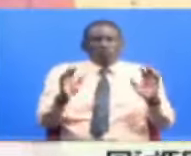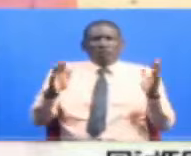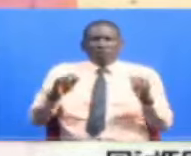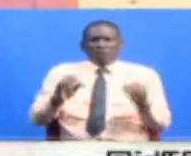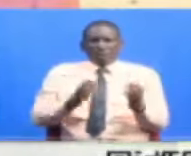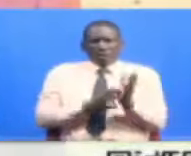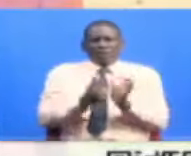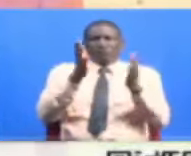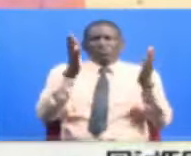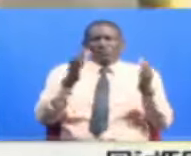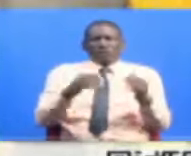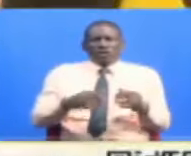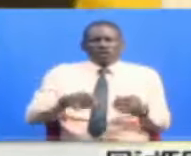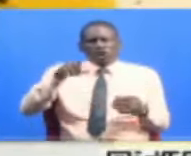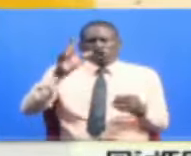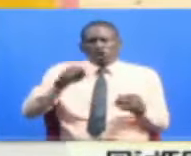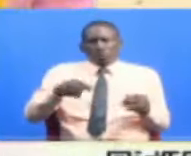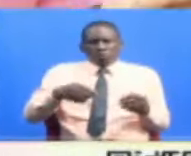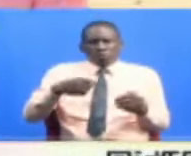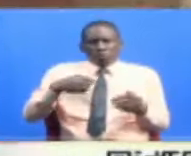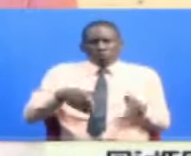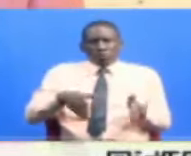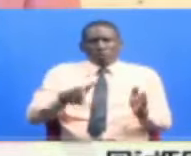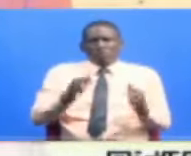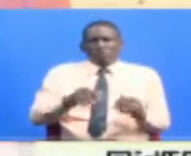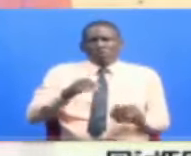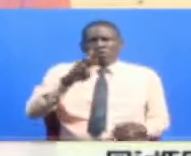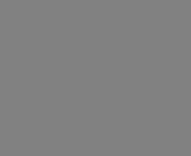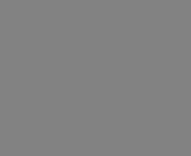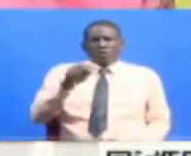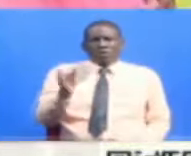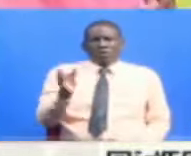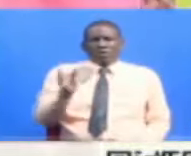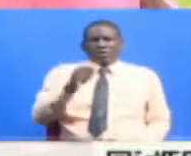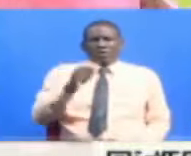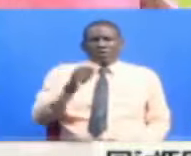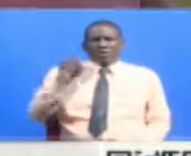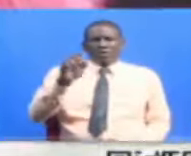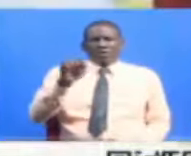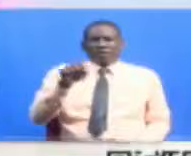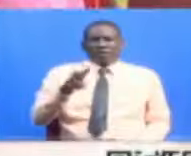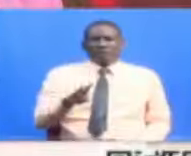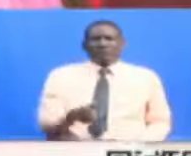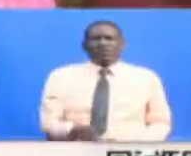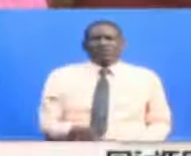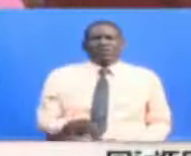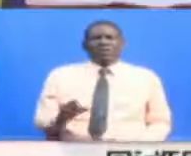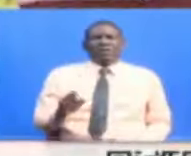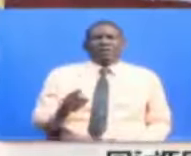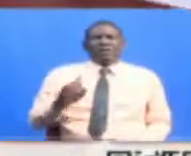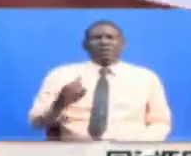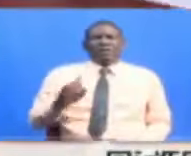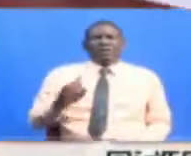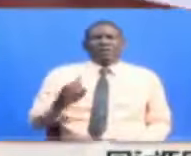Christmas at a rather affordable cost. Brian Mushiri, NTV, Nairobi.